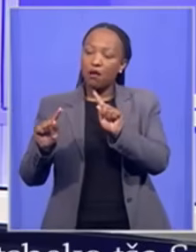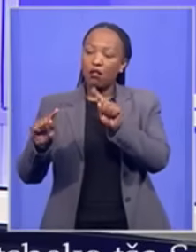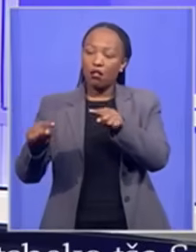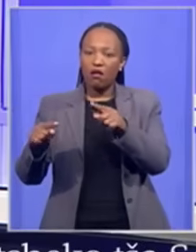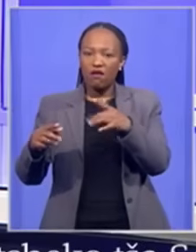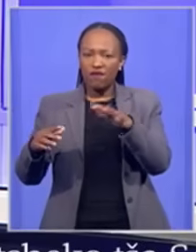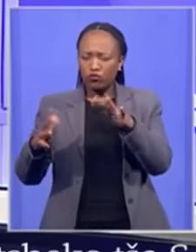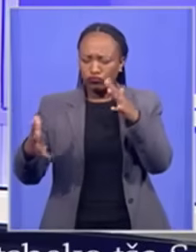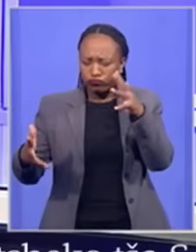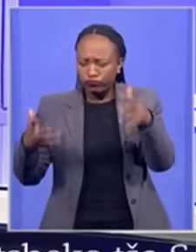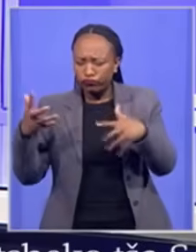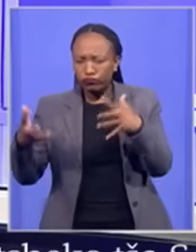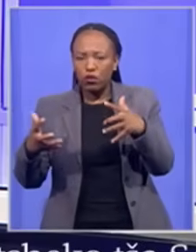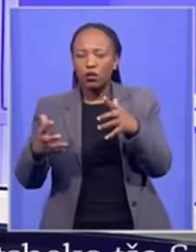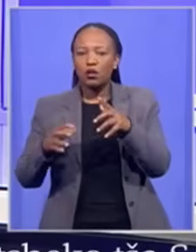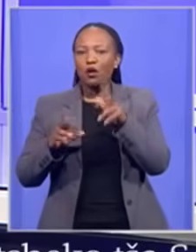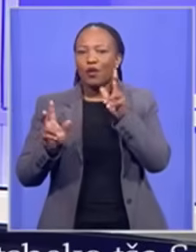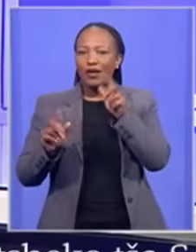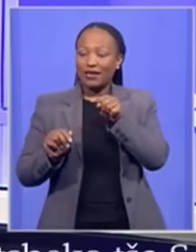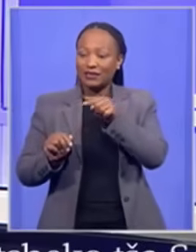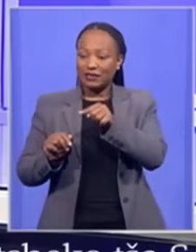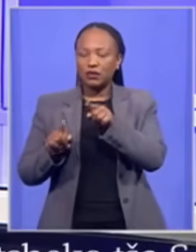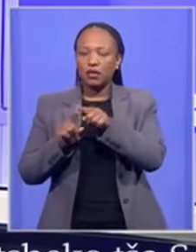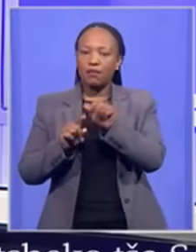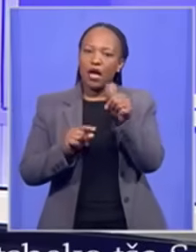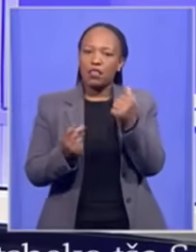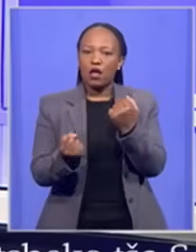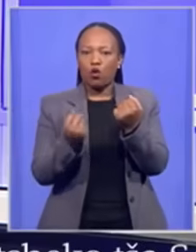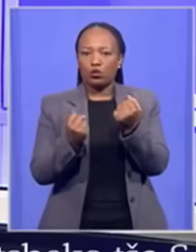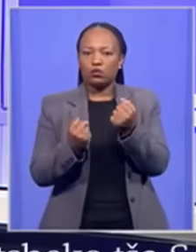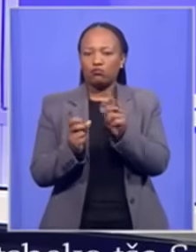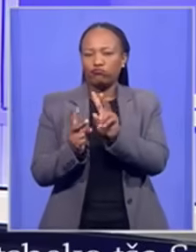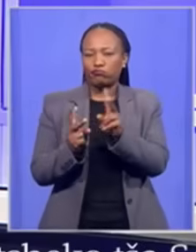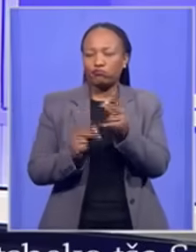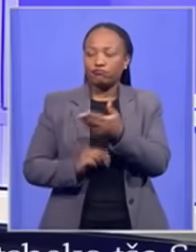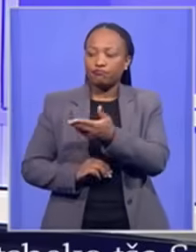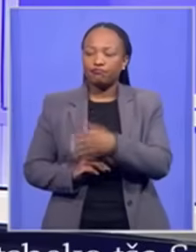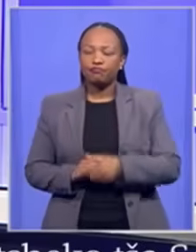tšeo di hlolego di direga dikgorotsheko tšeo di fapanego go ralala naga.